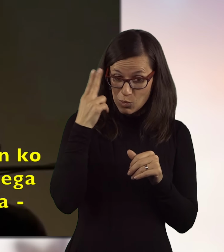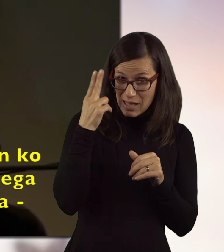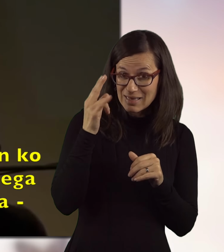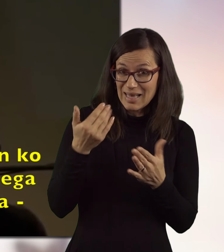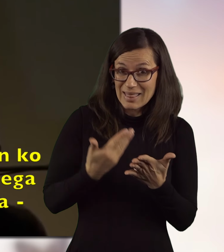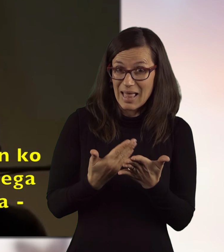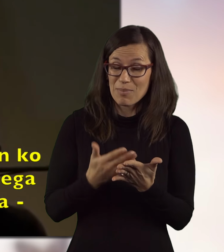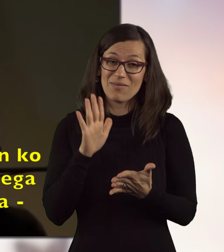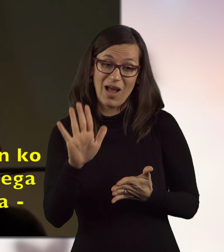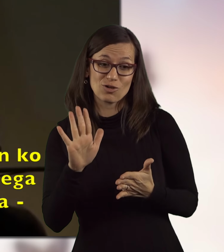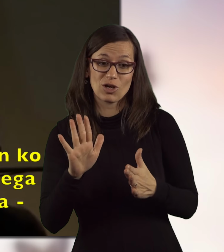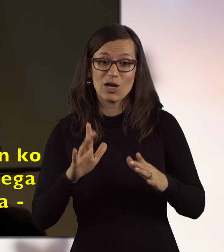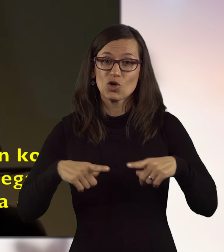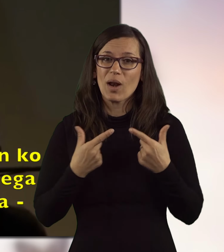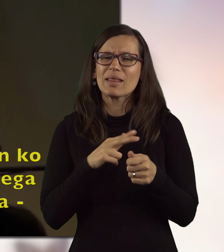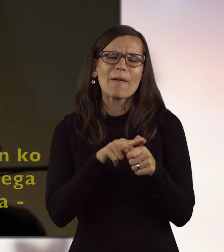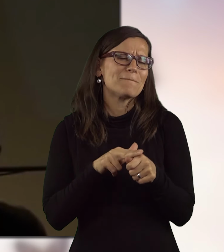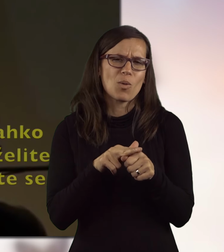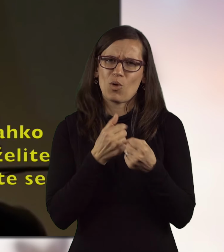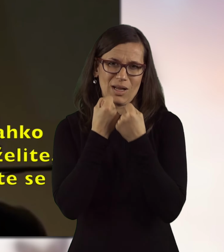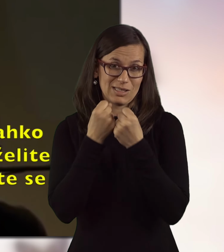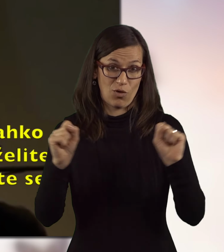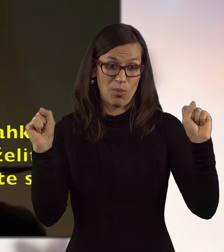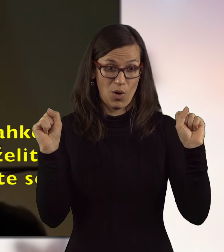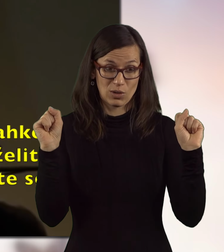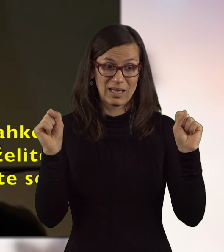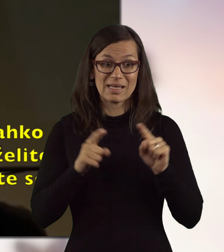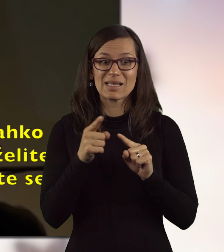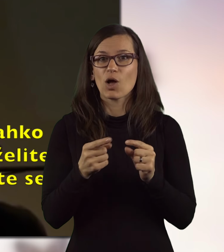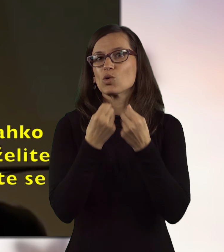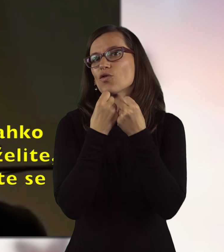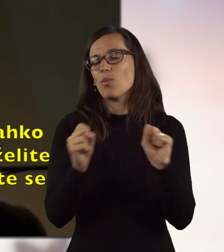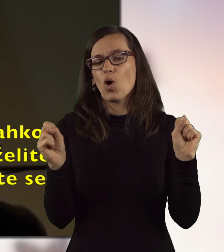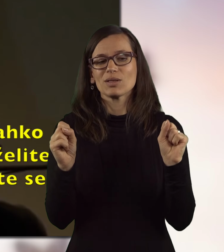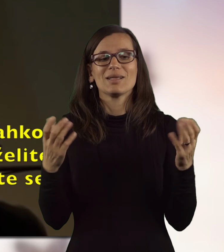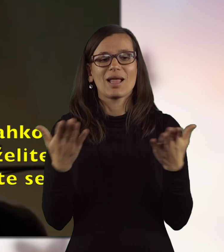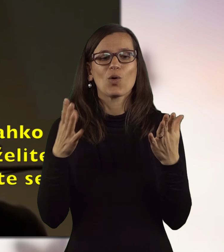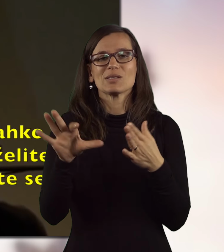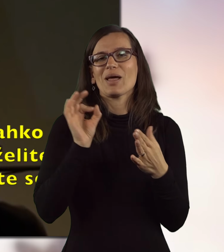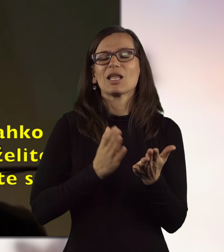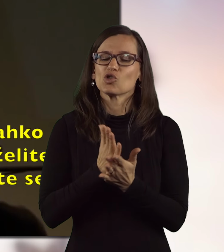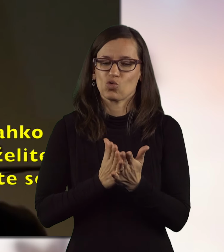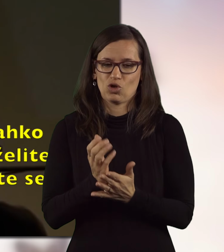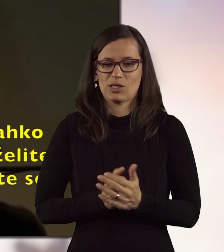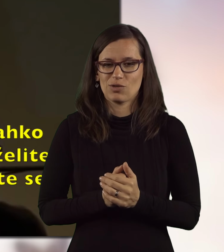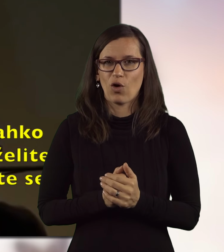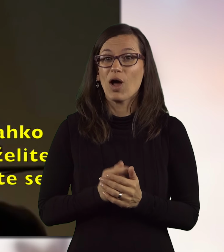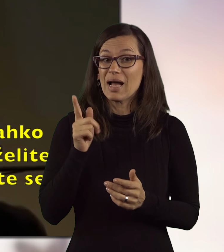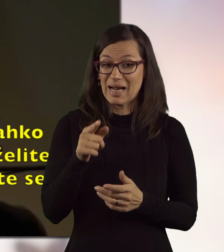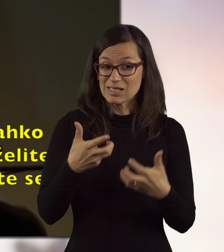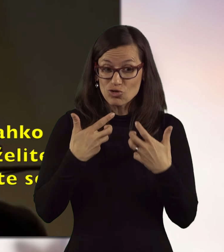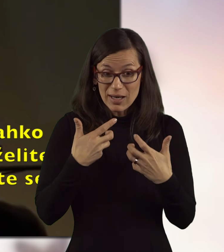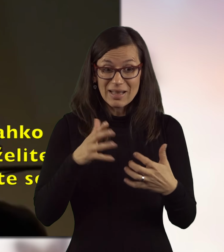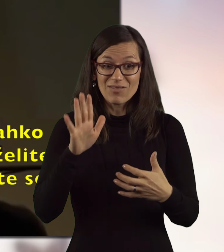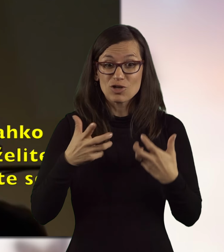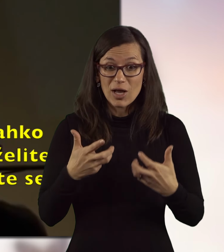that the basis of your experience is absolute freedom, you are so free you can choose bondage. And your quest, your desire, the